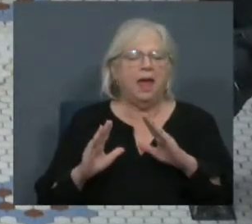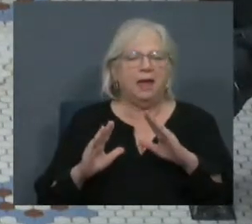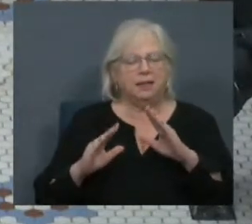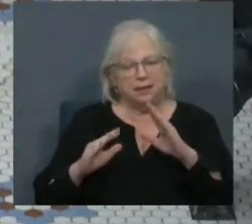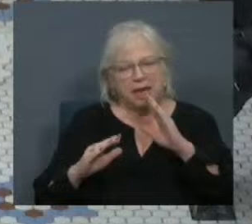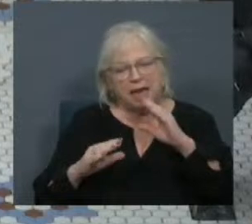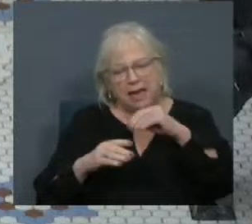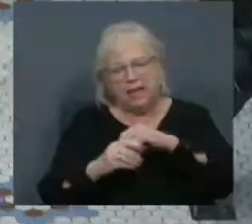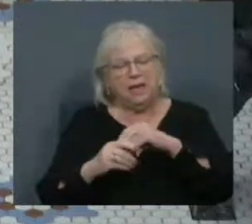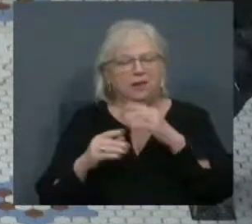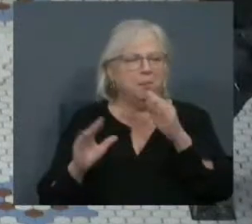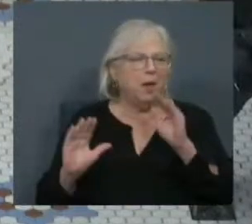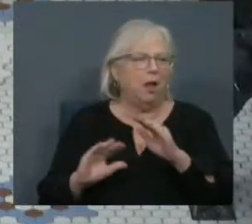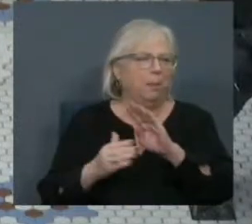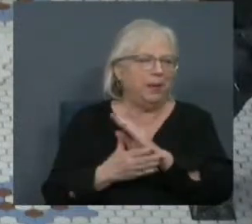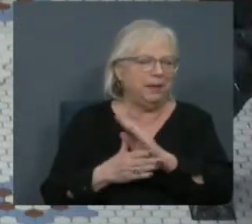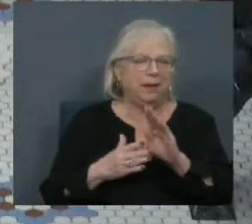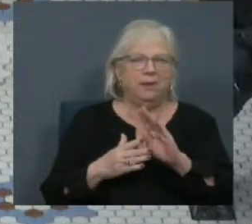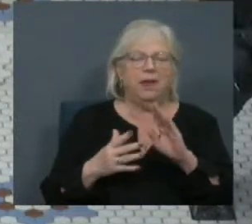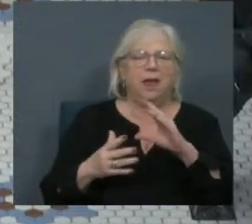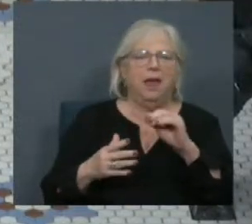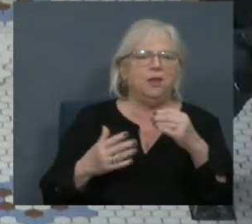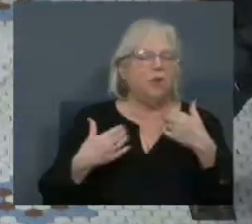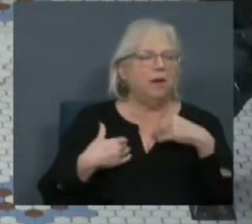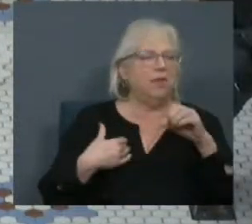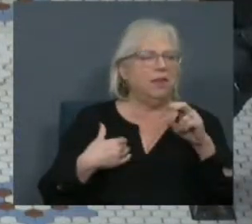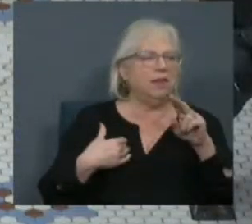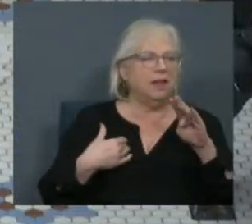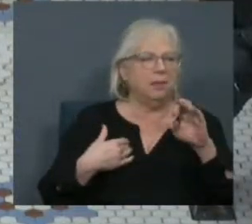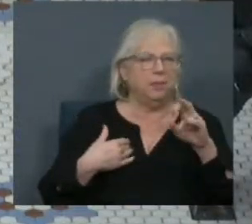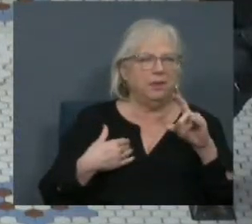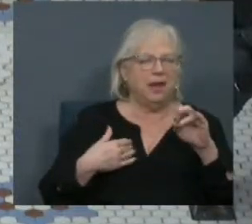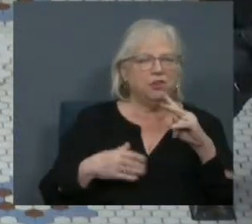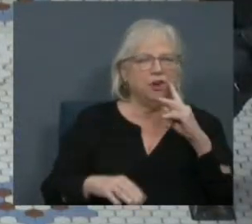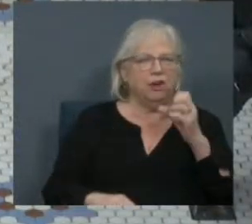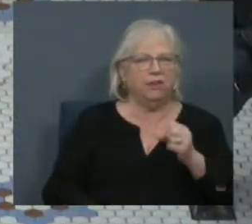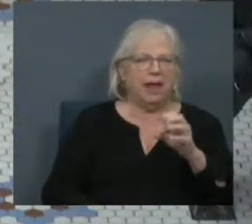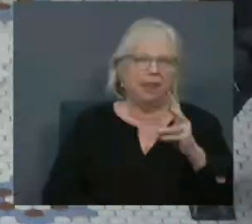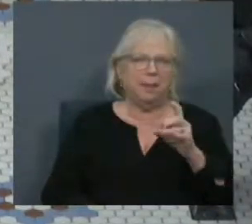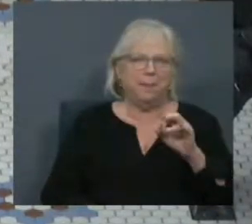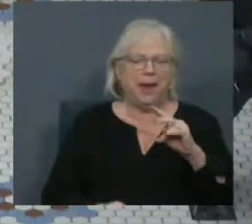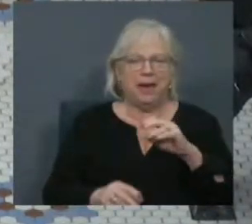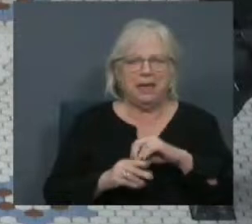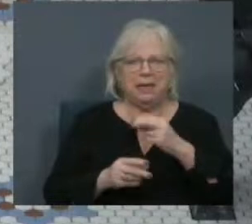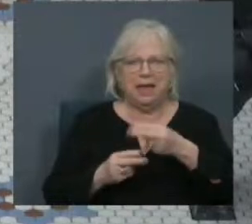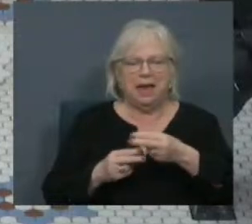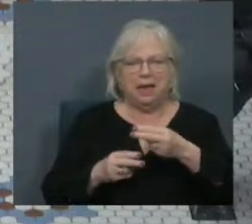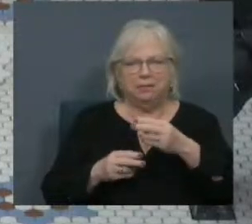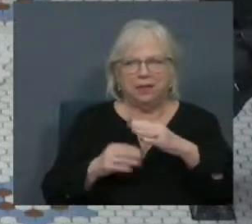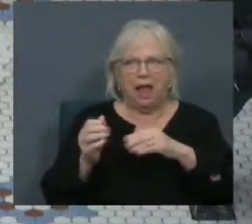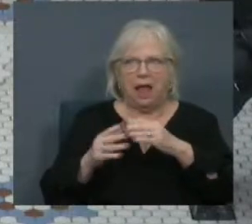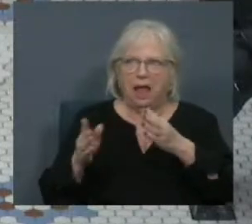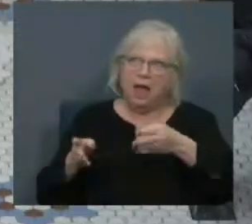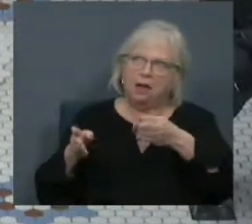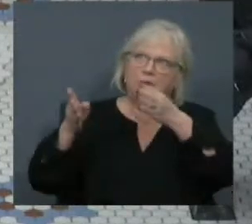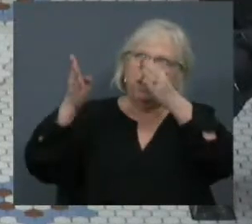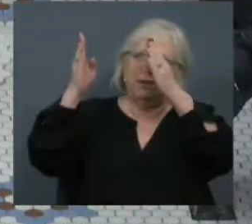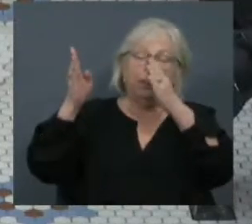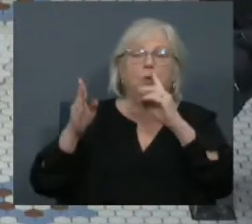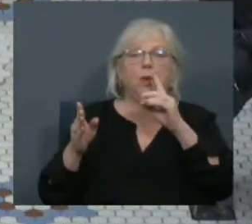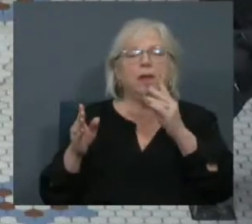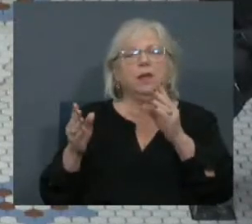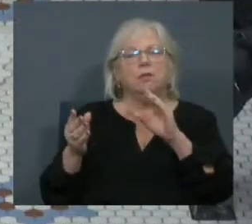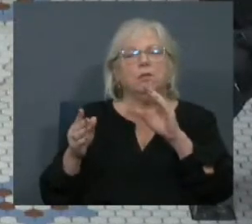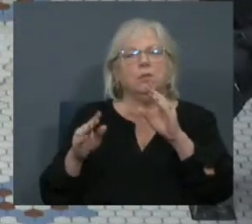like that. You've got the substation down in South Main over here that's in a high rise. We could be repurposing that